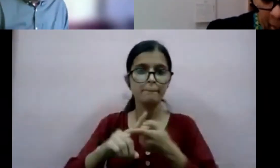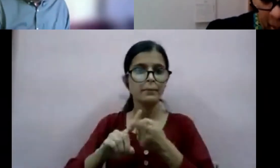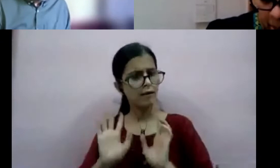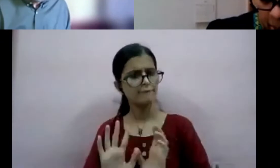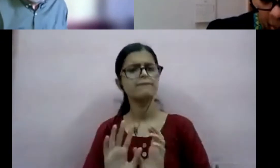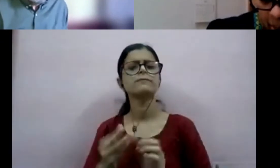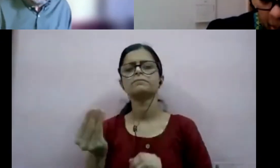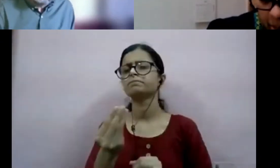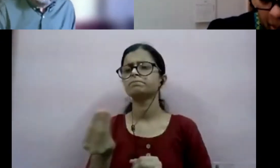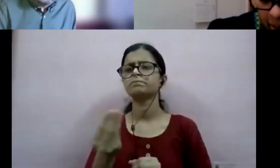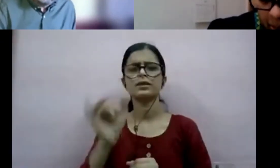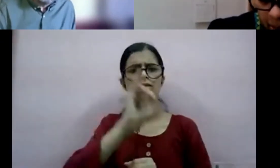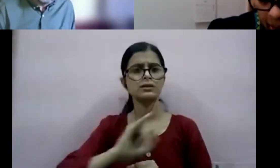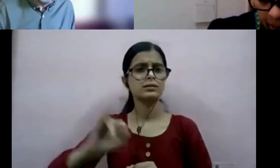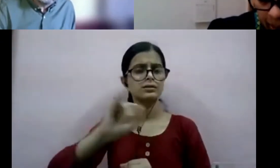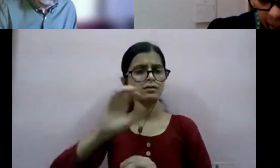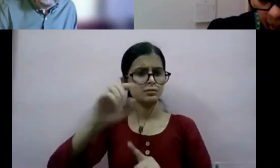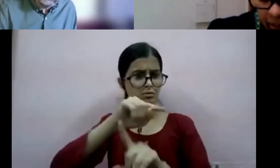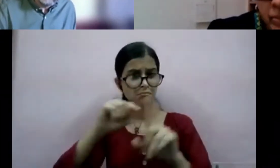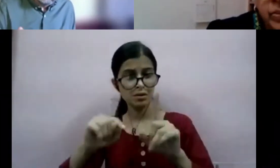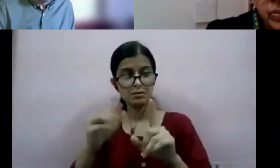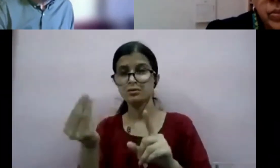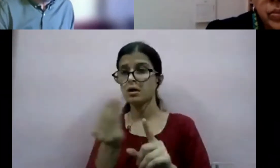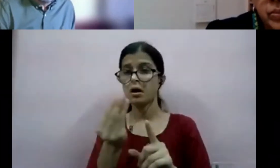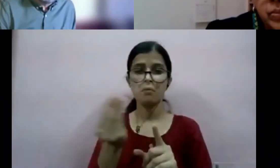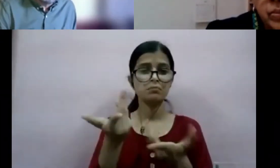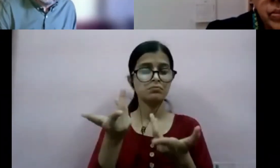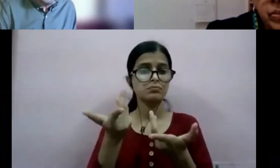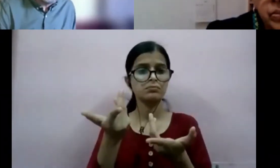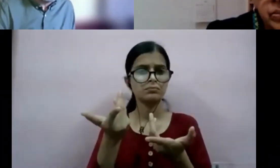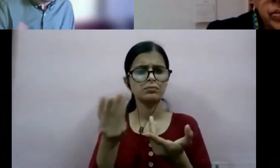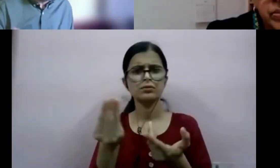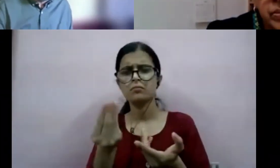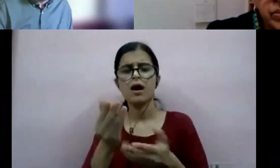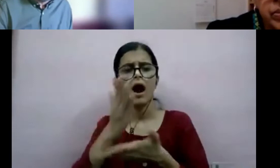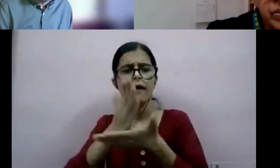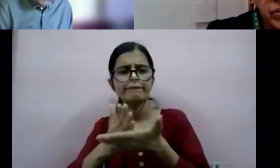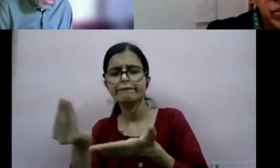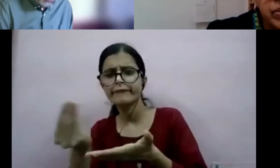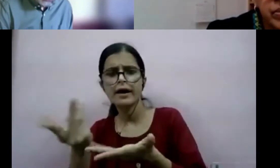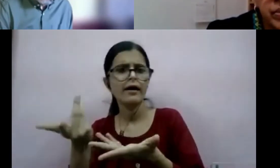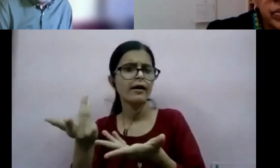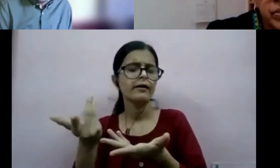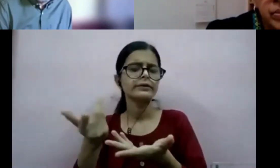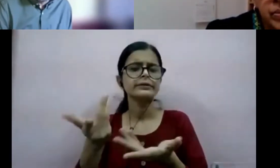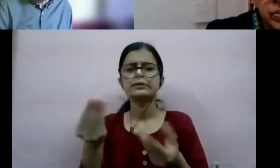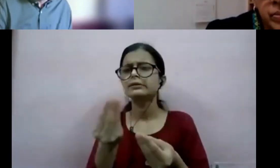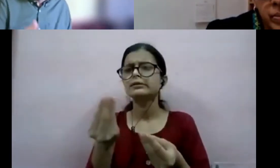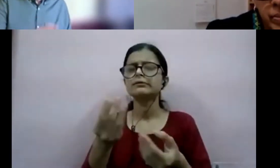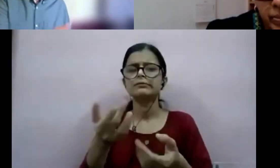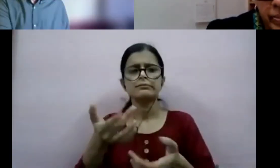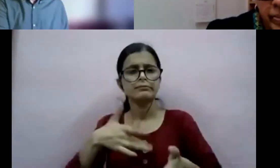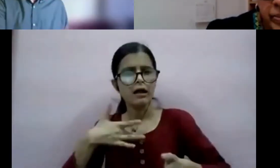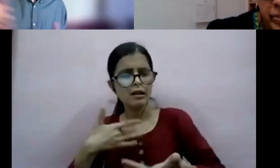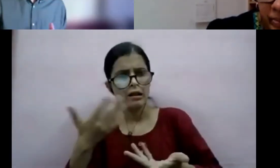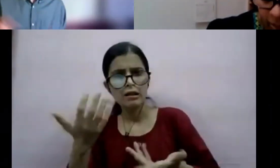point, 60% of people who died of COVID were disabled in some way or other. So the disabled people were one of the most affected groups. But of